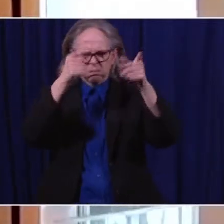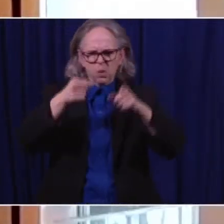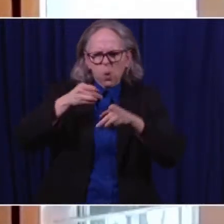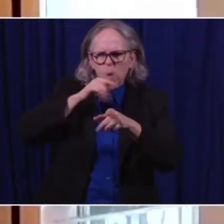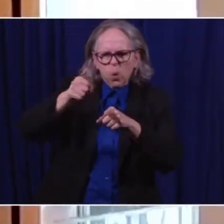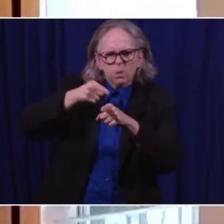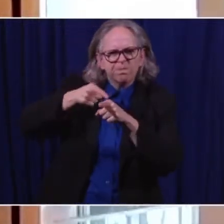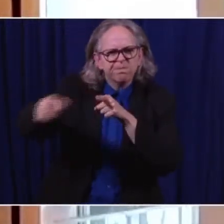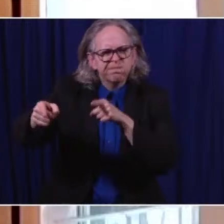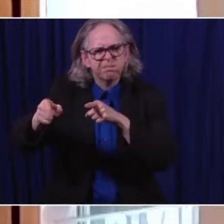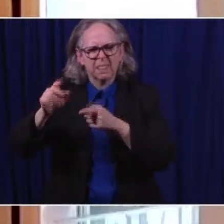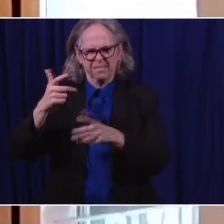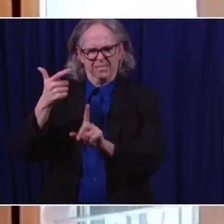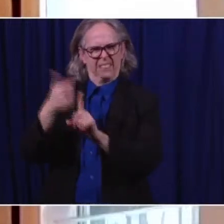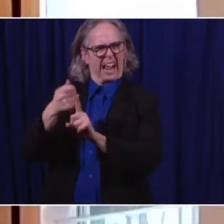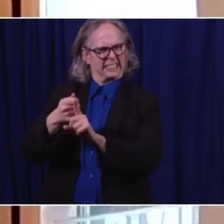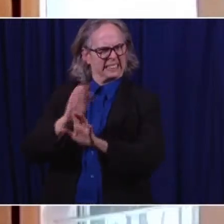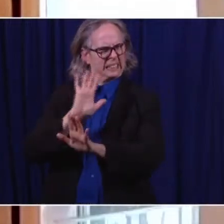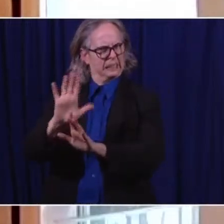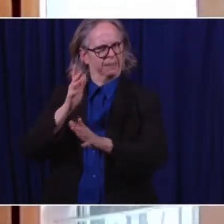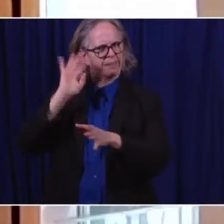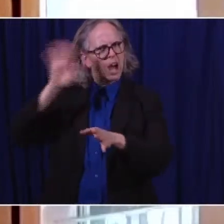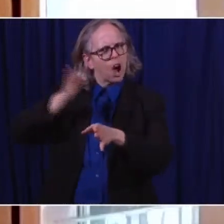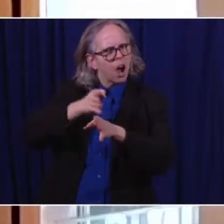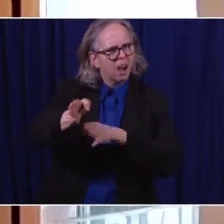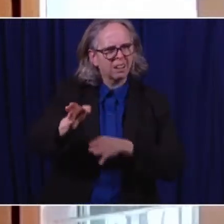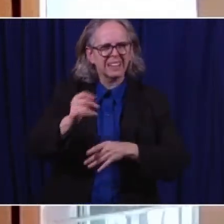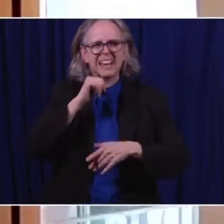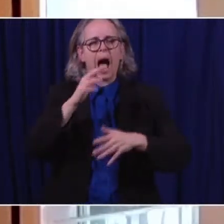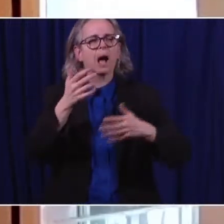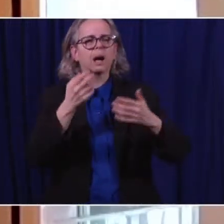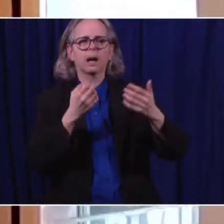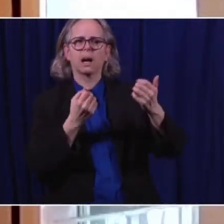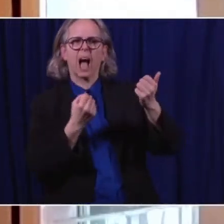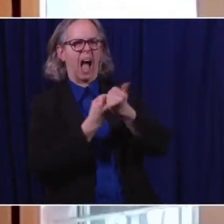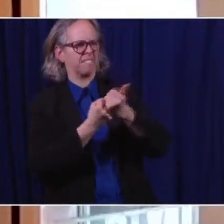have really not advocated for that kind of approach. The